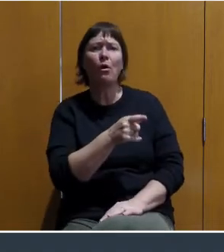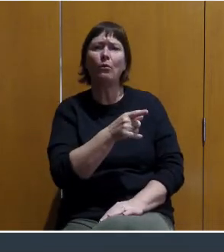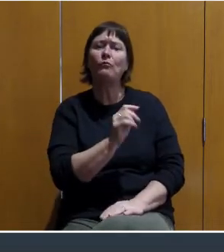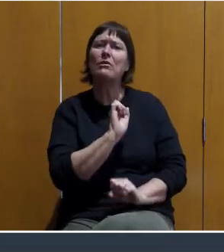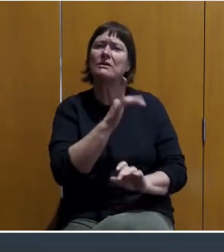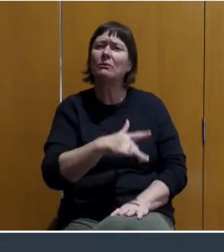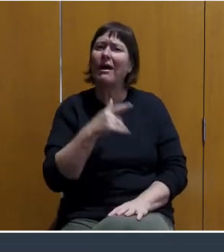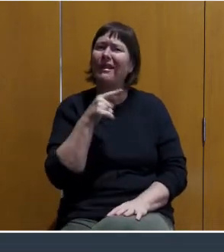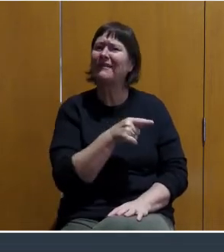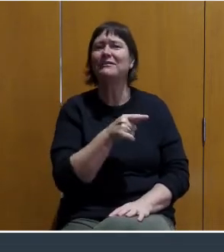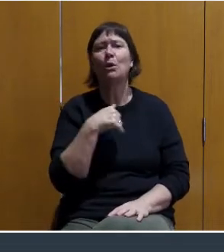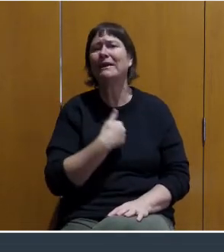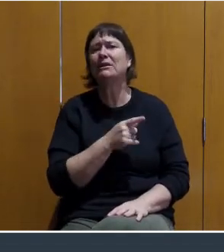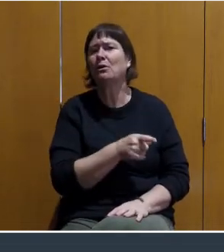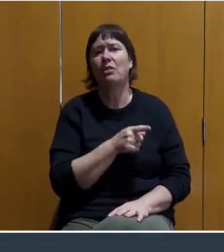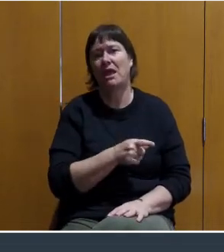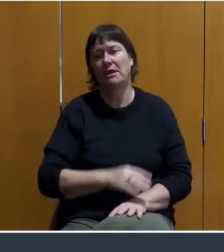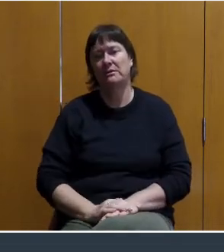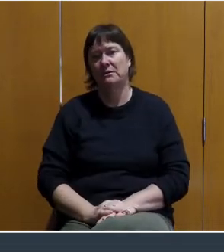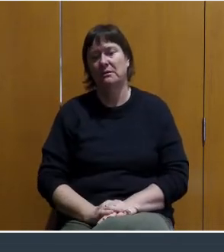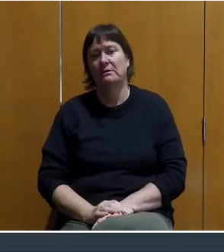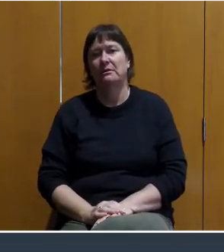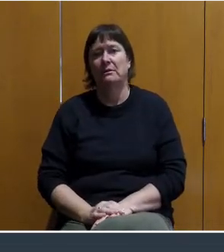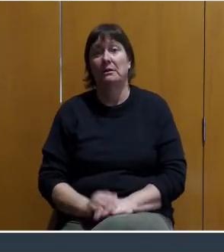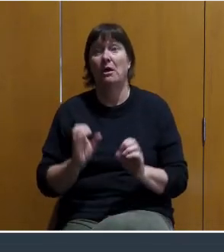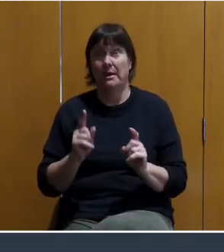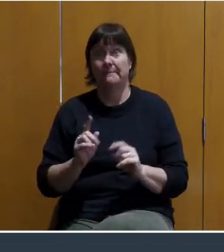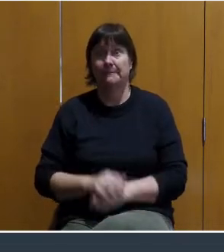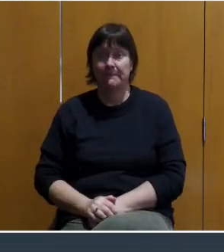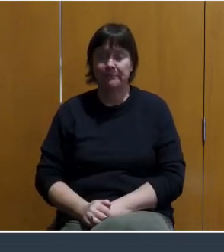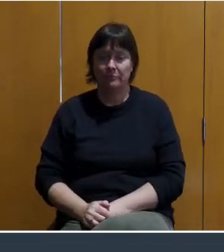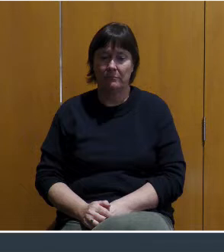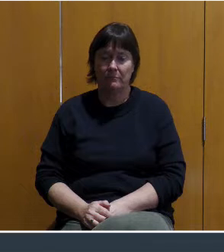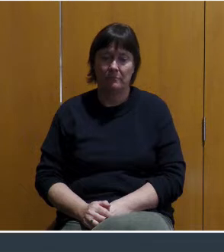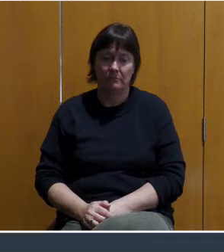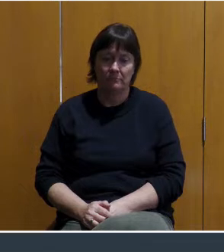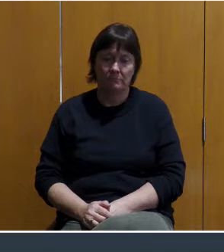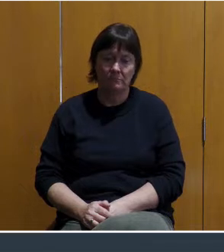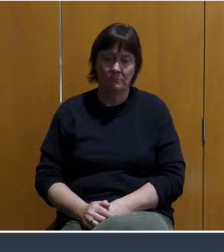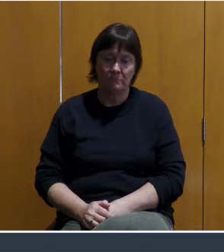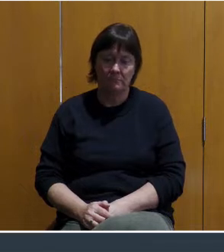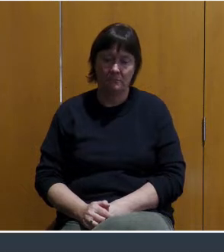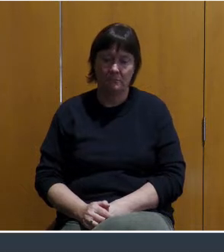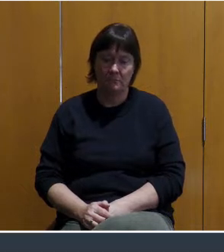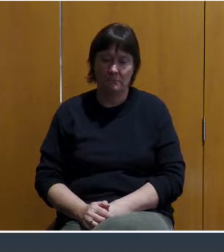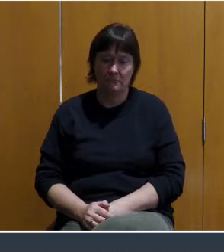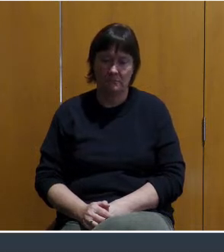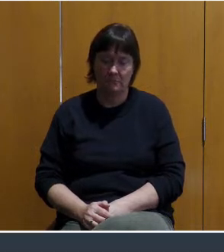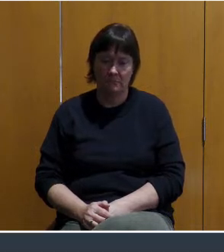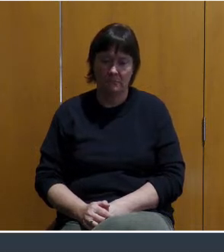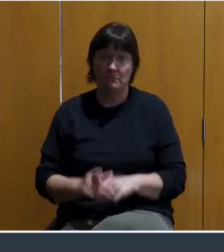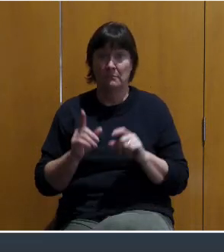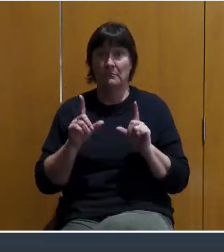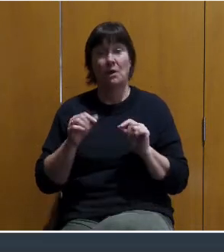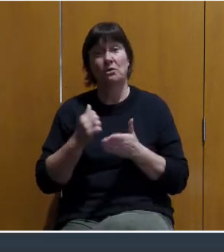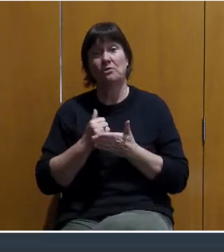Any further questions? I've got one. Councillor Bogue. Oh, thank you. Do you support the